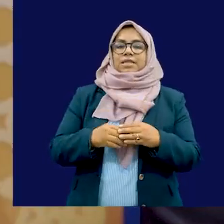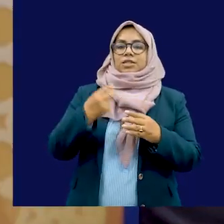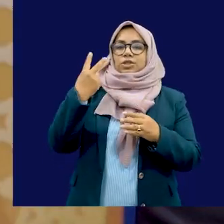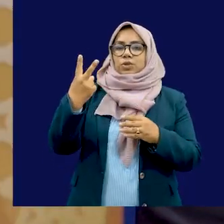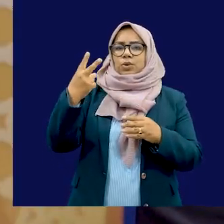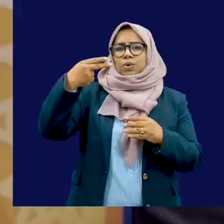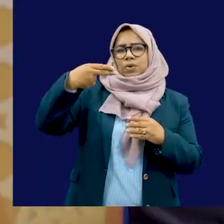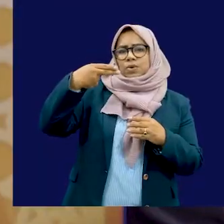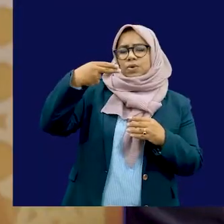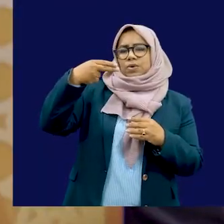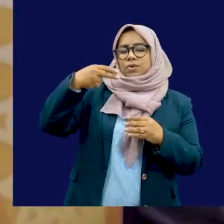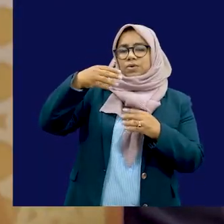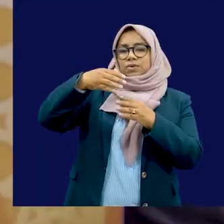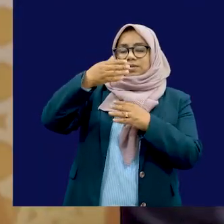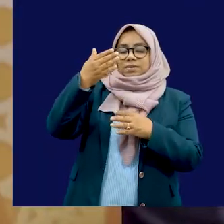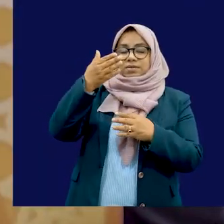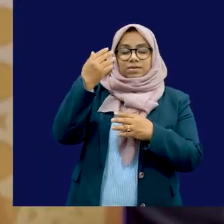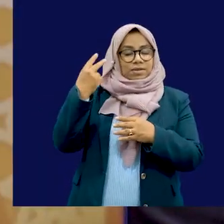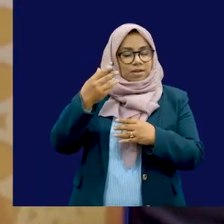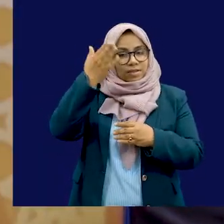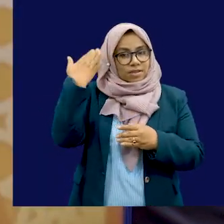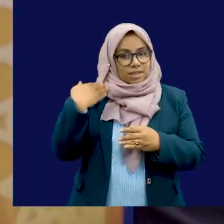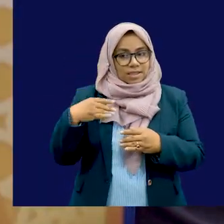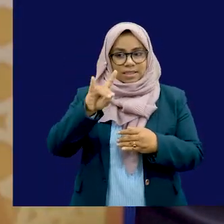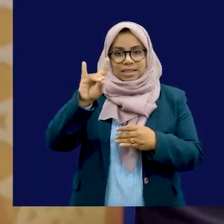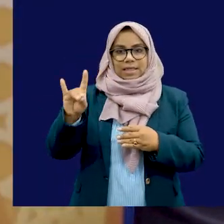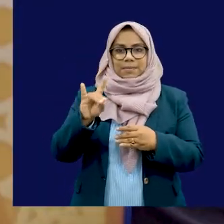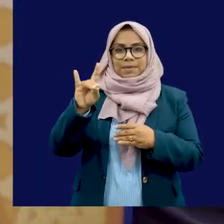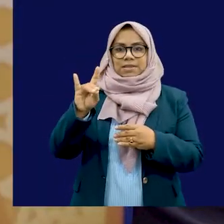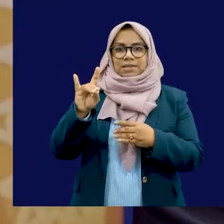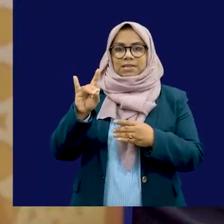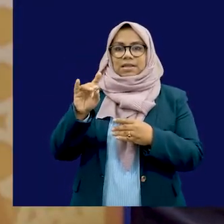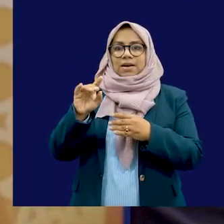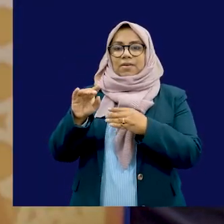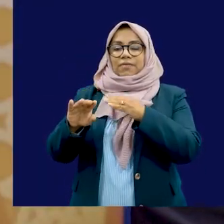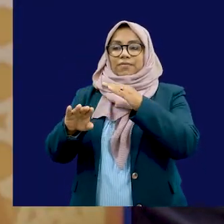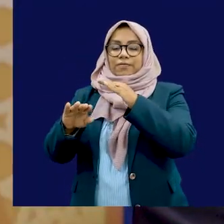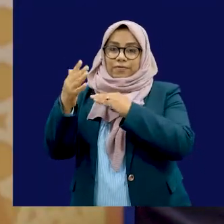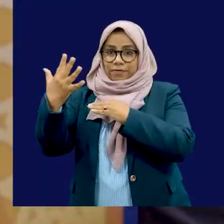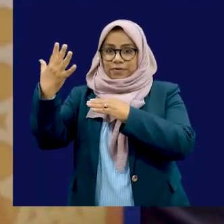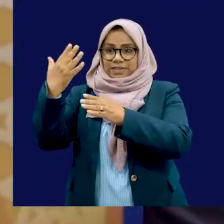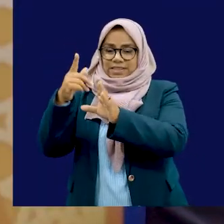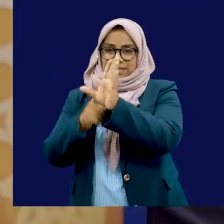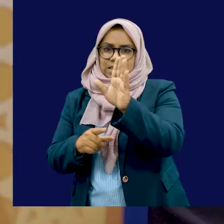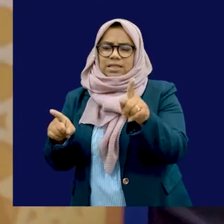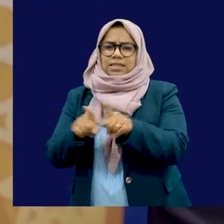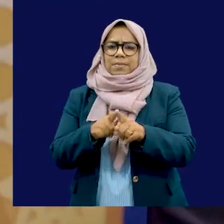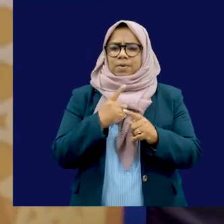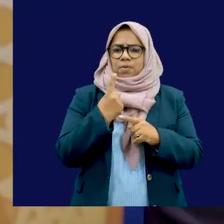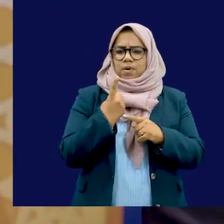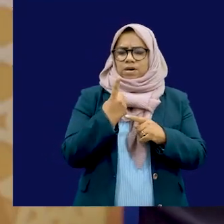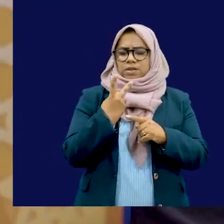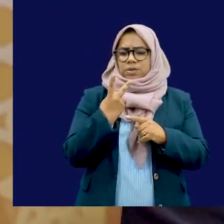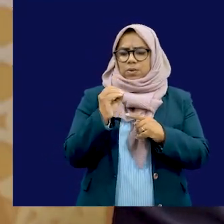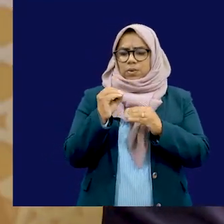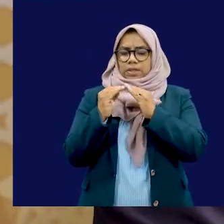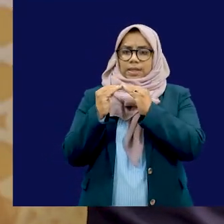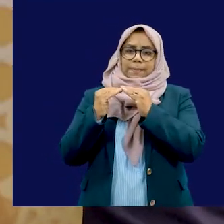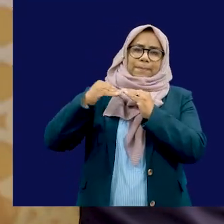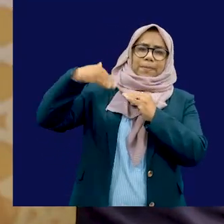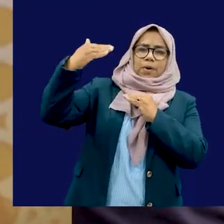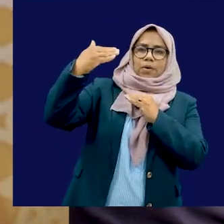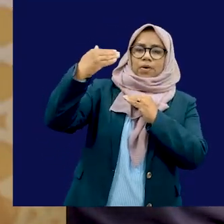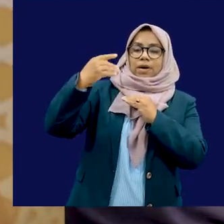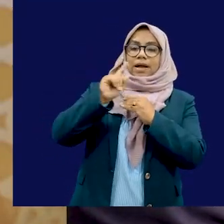are due, she camels in their 4th year. If there are more than 120, then for